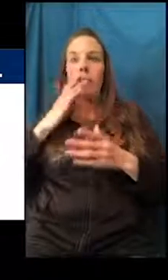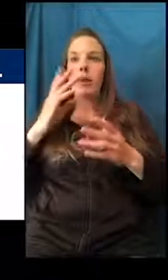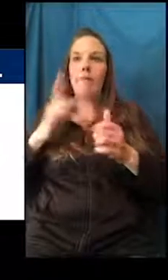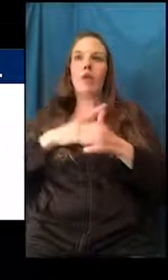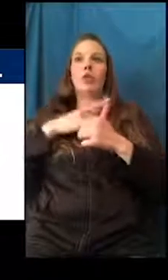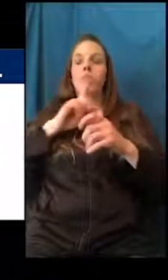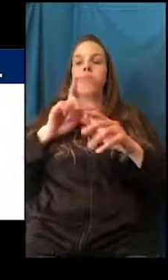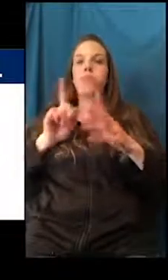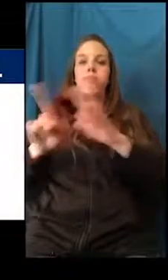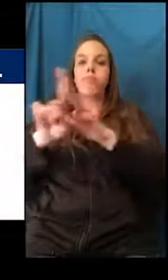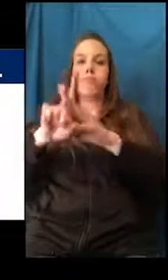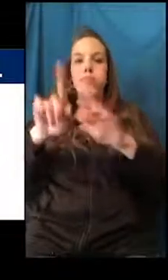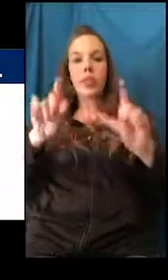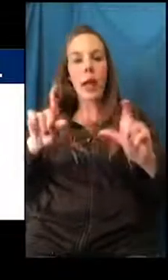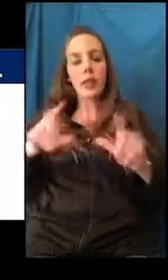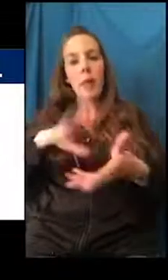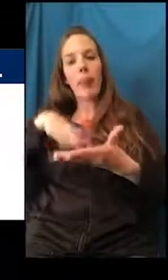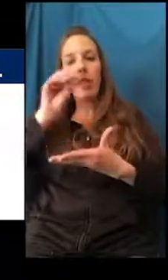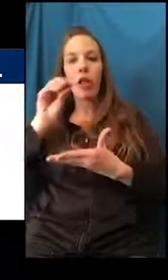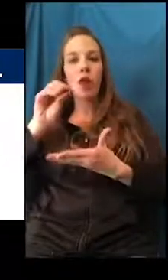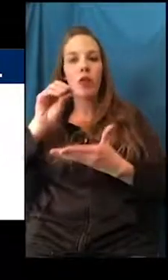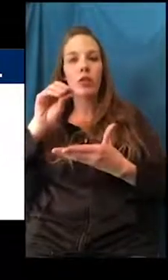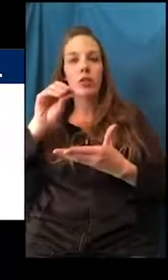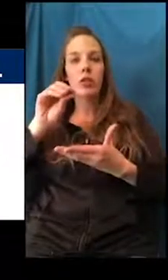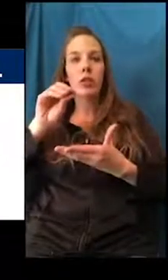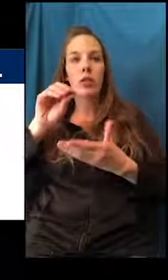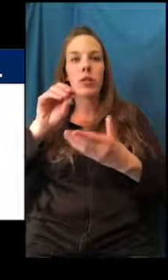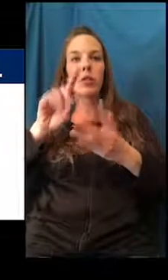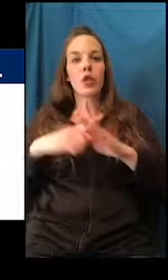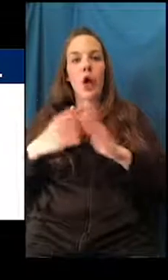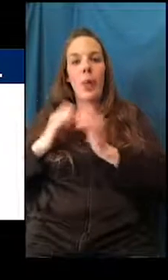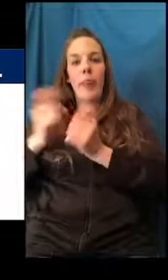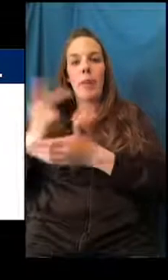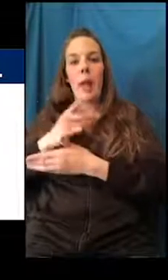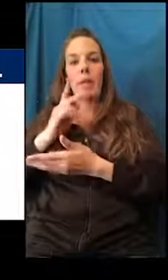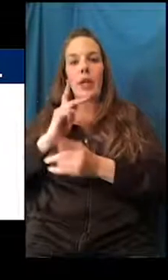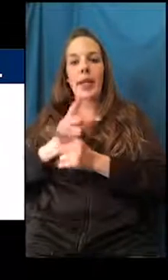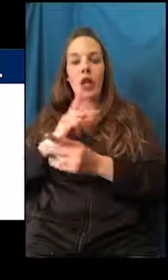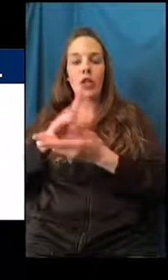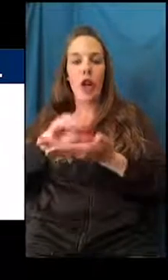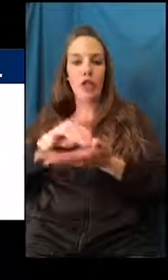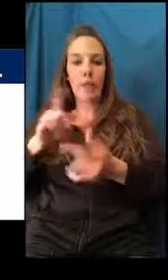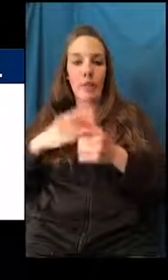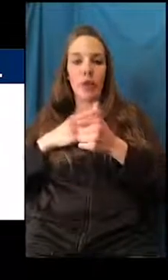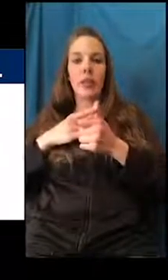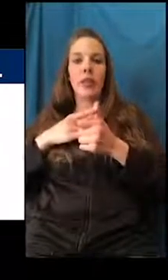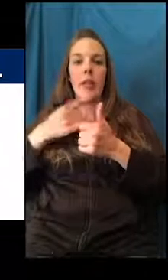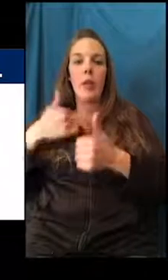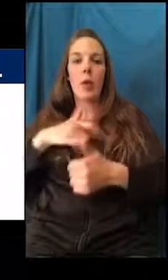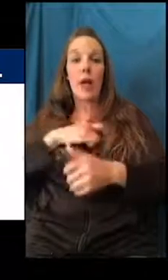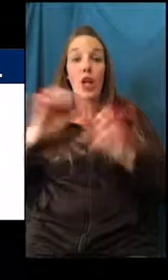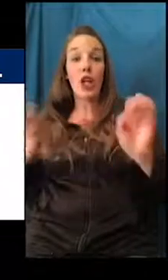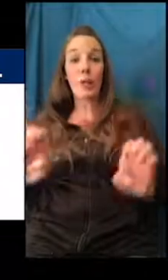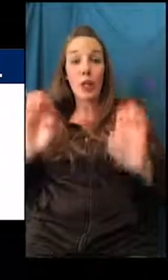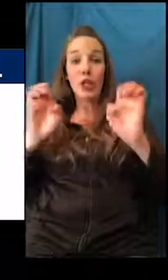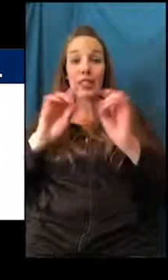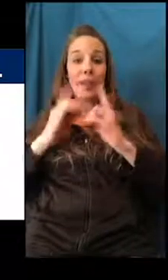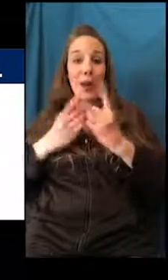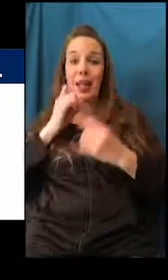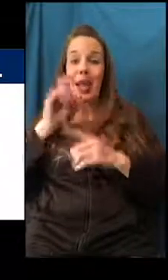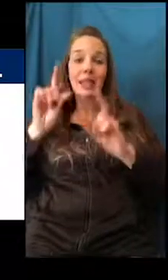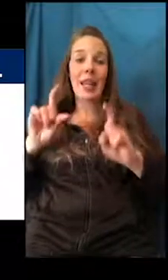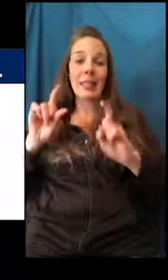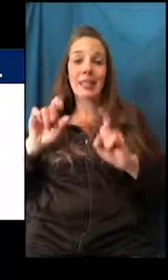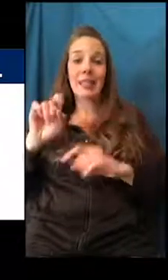but they've learned to start with their primary care provider, and that the emergency department's not a testing site. I would like